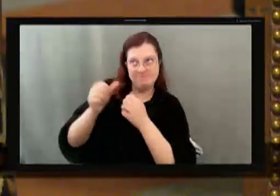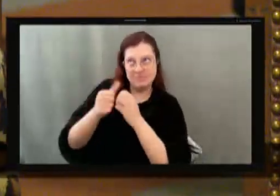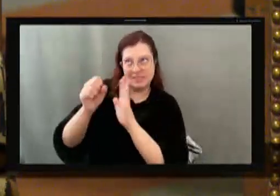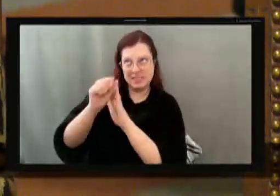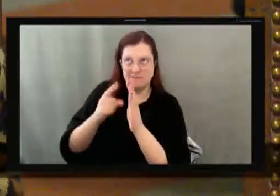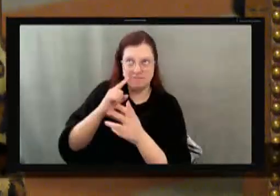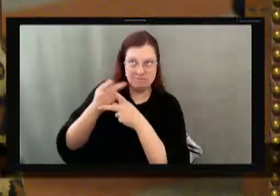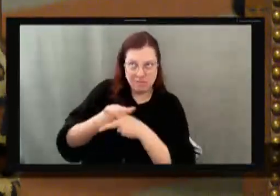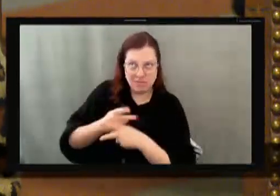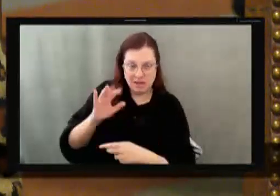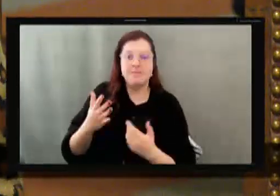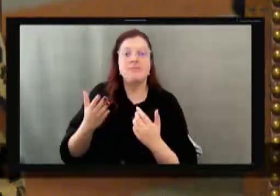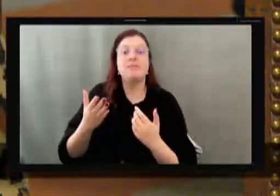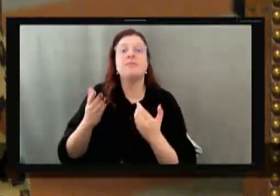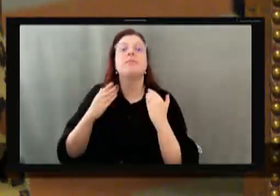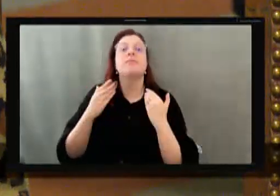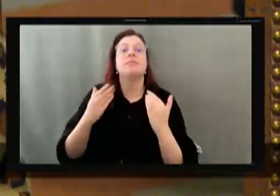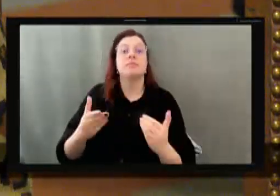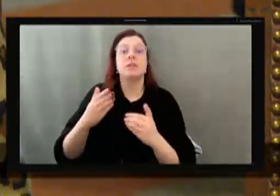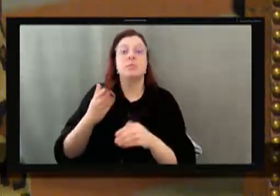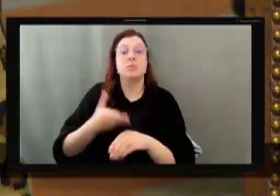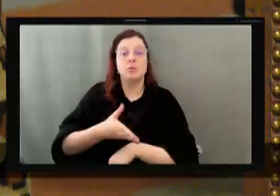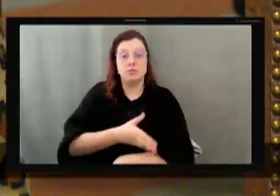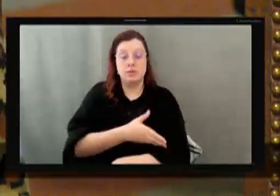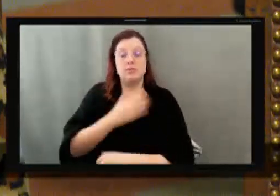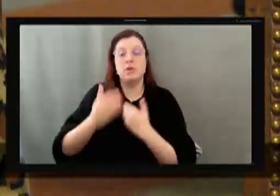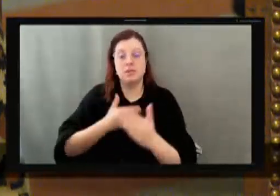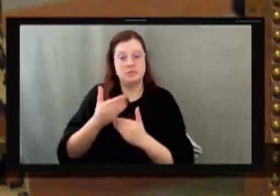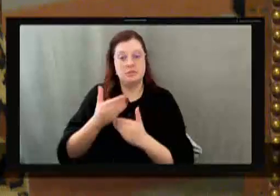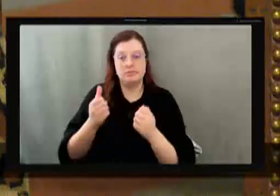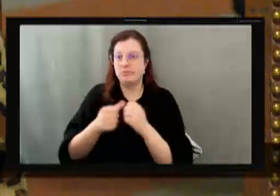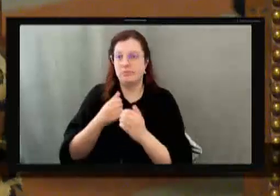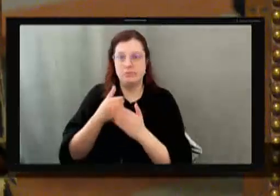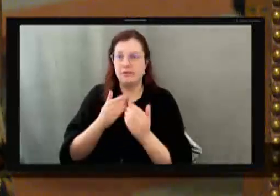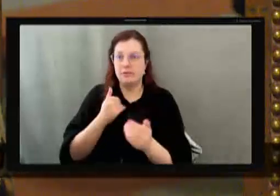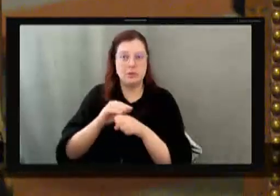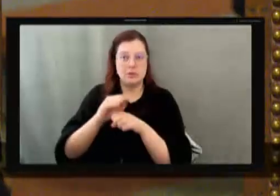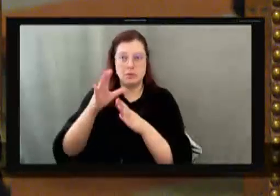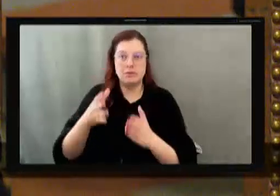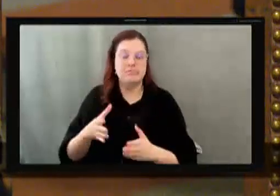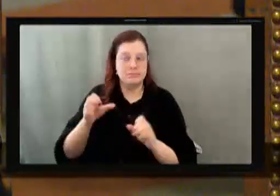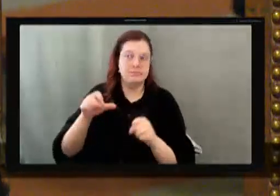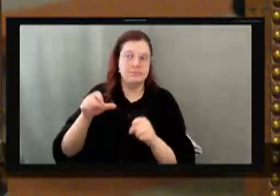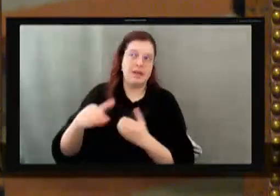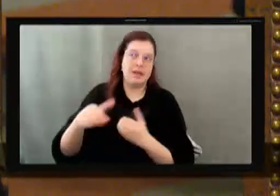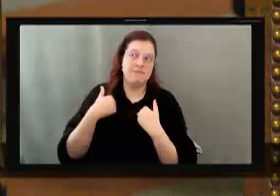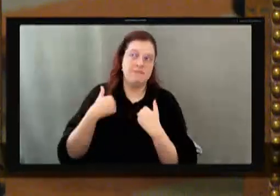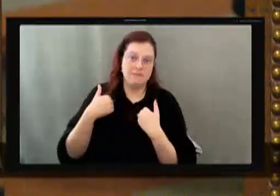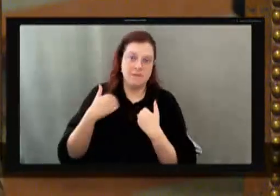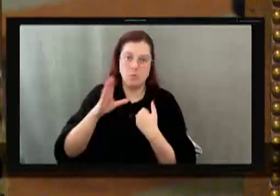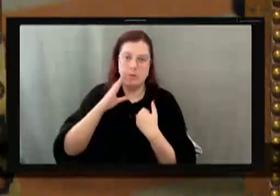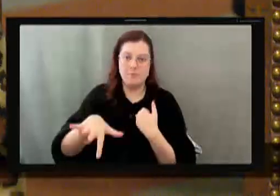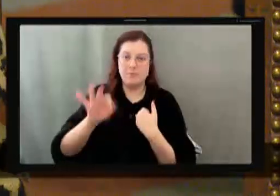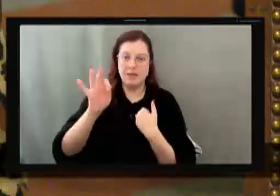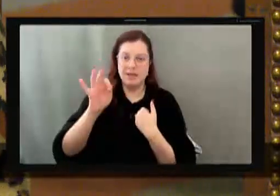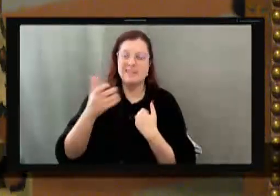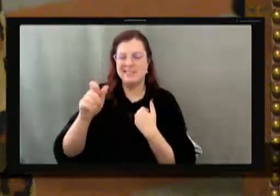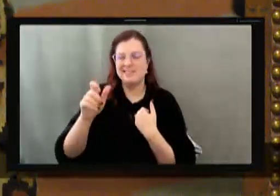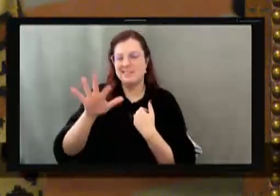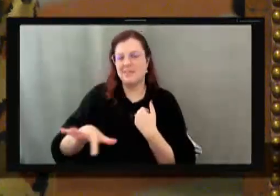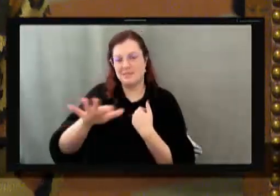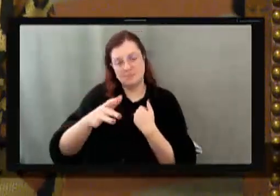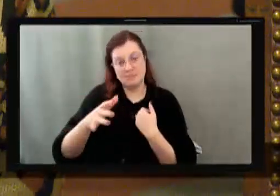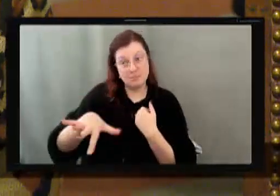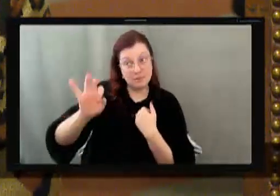process, with whatever consultant we ultimately are able to procure, we'll select the 10 corridors. So those aren't chosen yet. So if the question